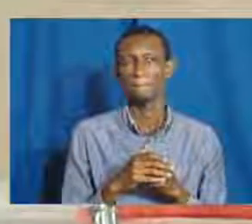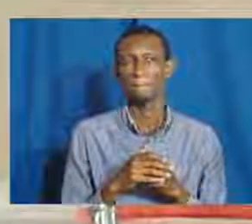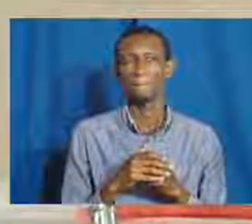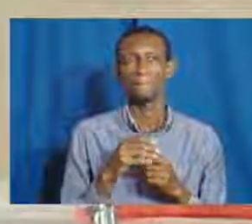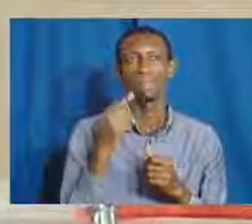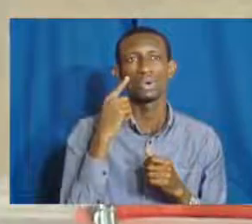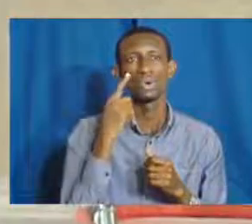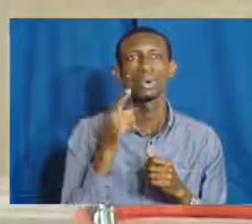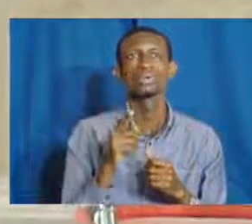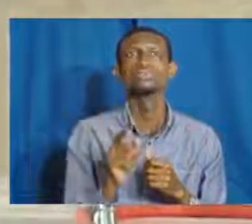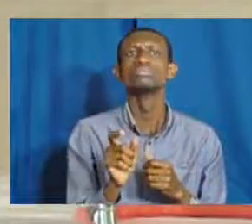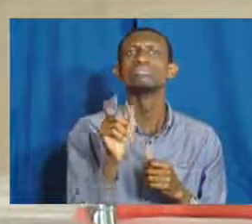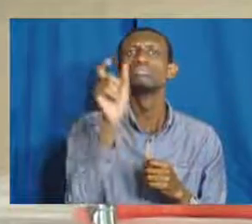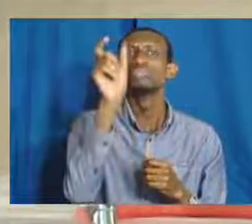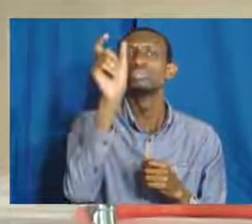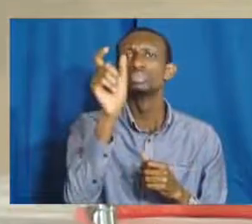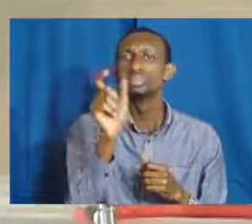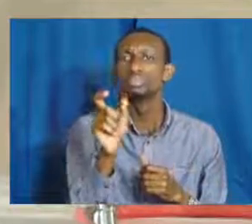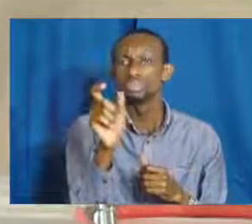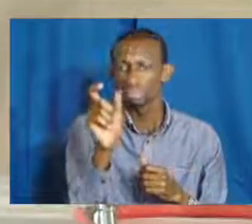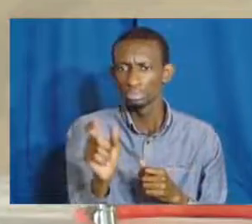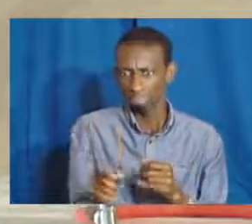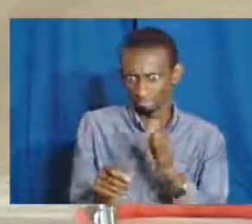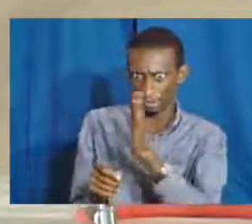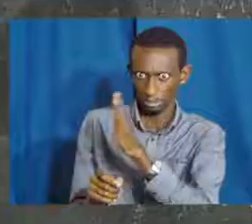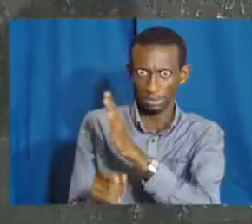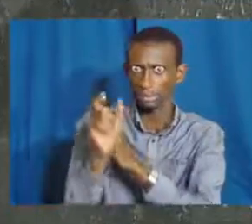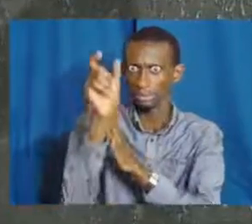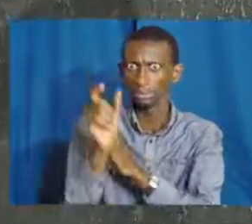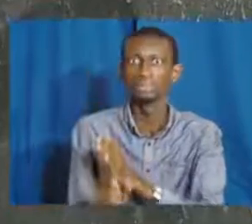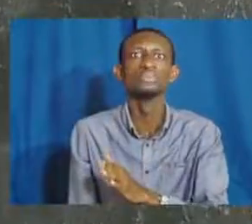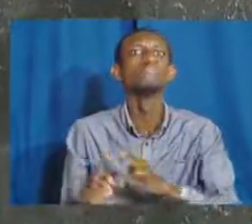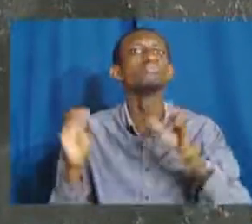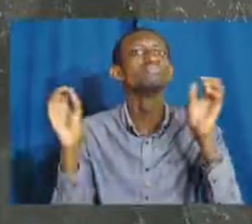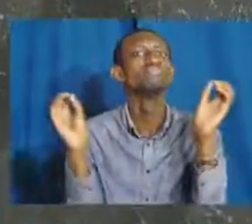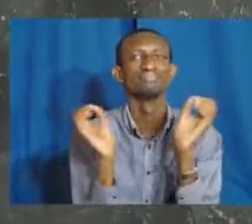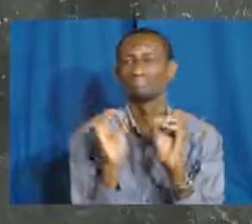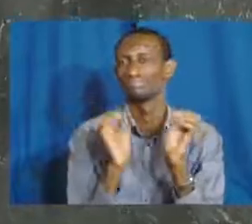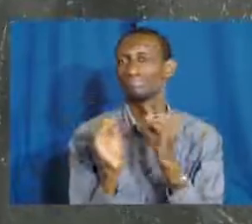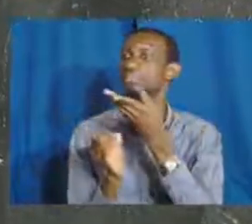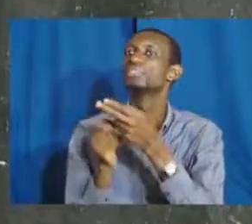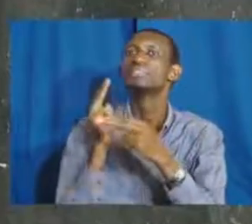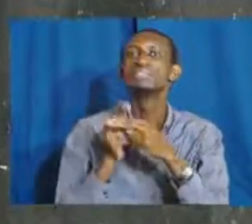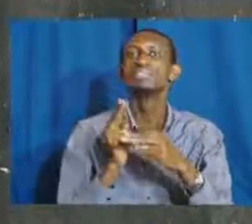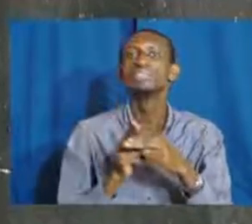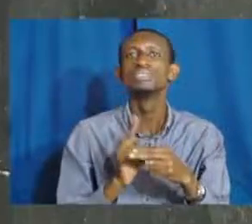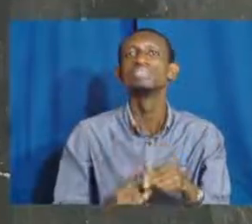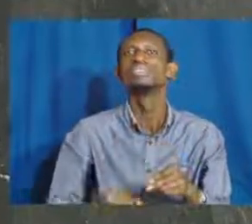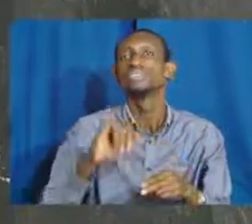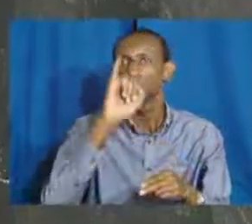will not find these elements that we find here. These are called inert gases